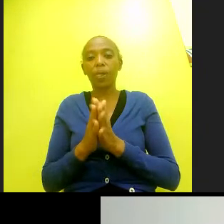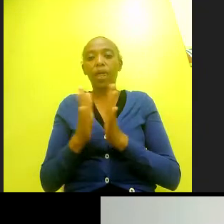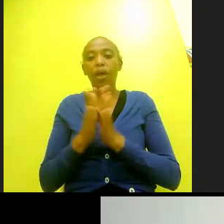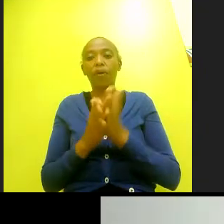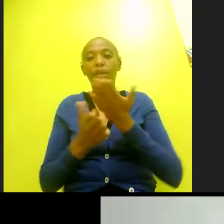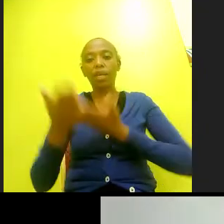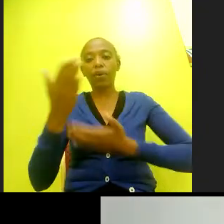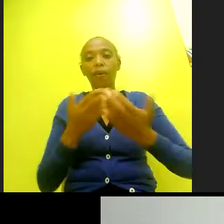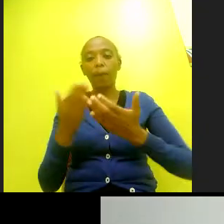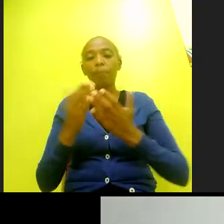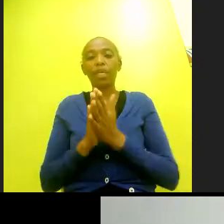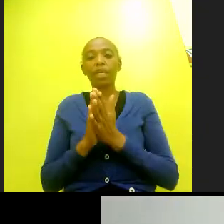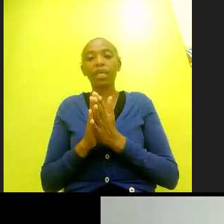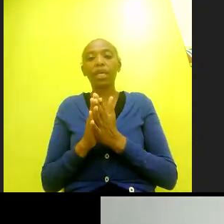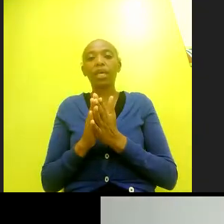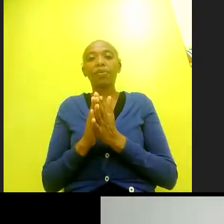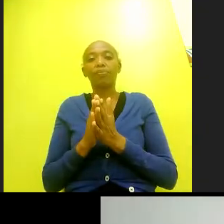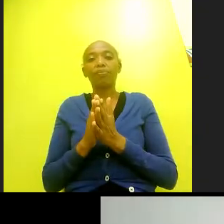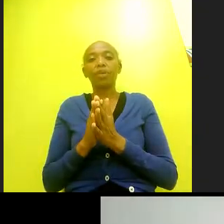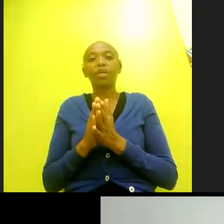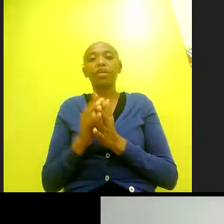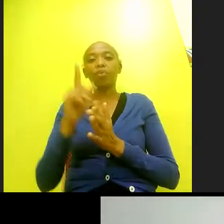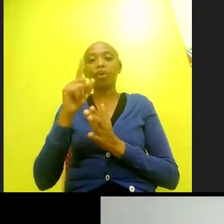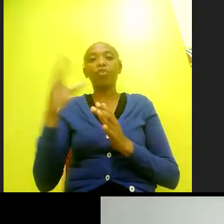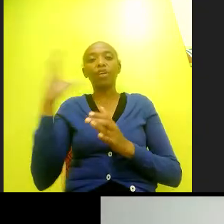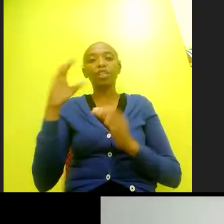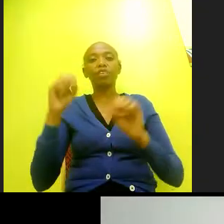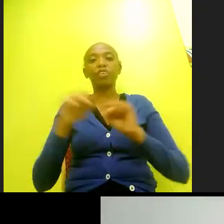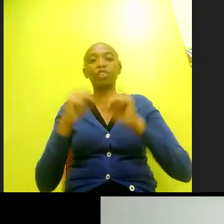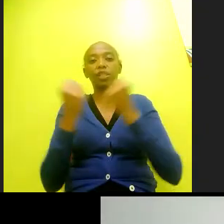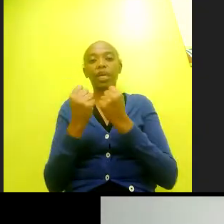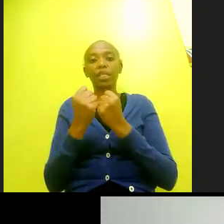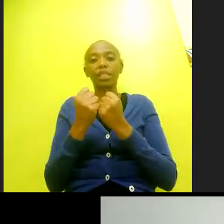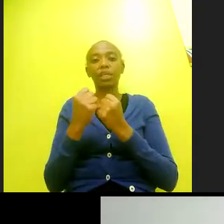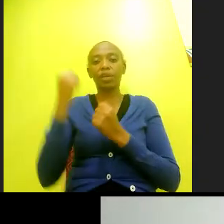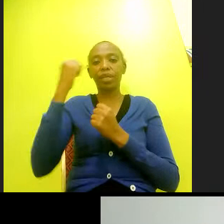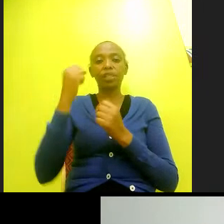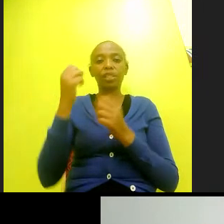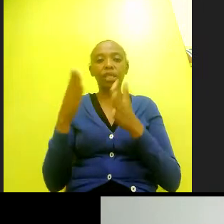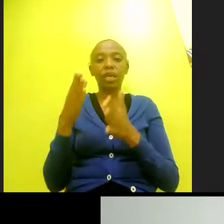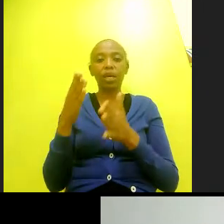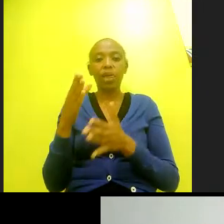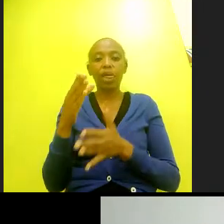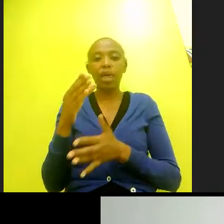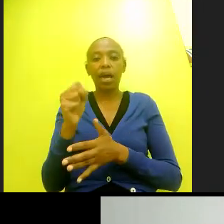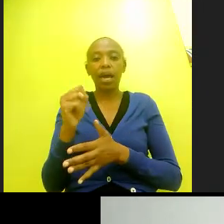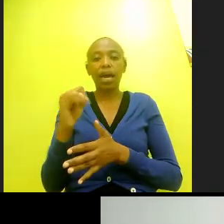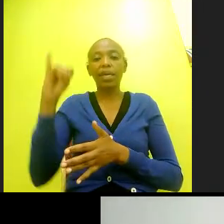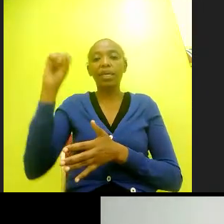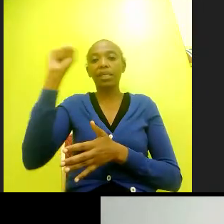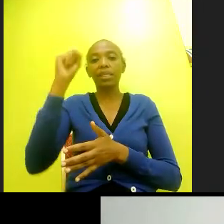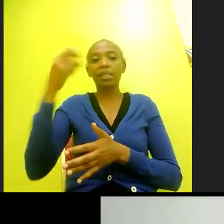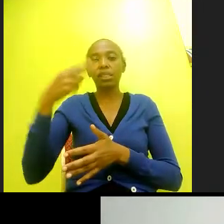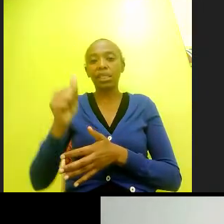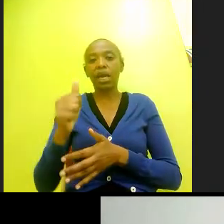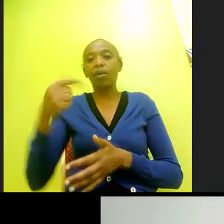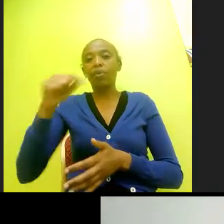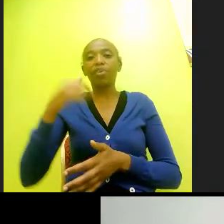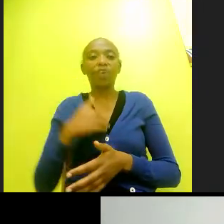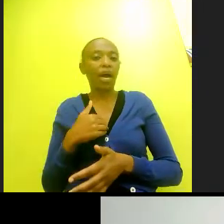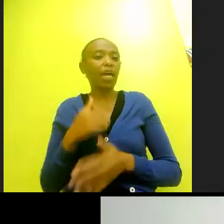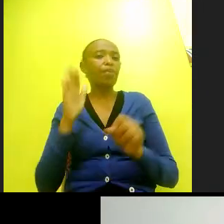and Rights as one of the civil society organizations. So Aisha, we've had from so many interventions. We've had